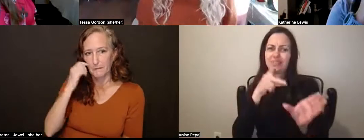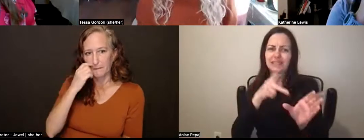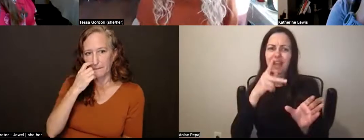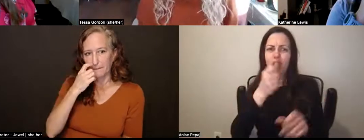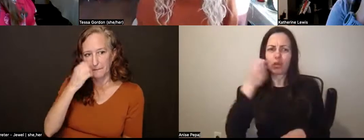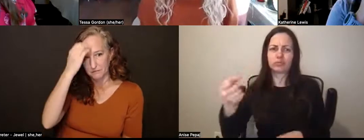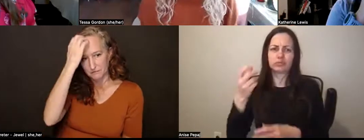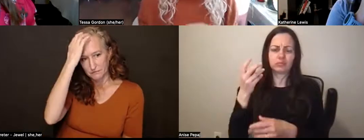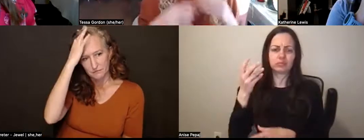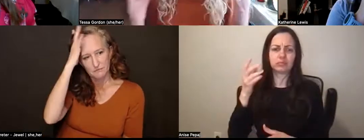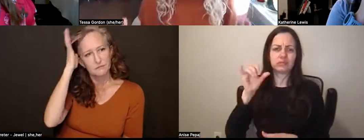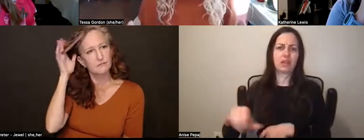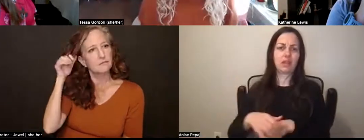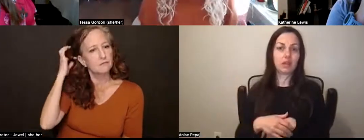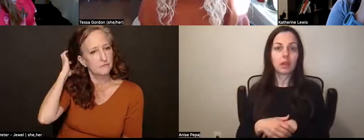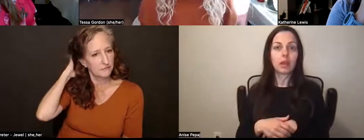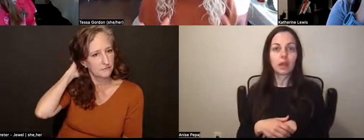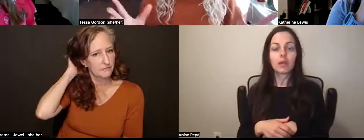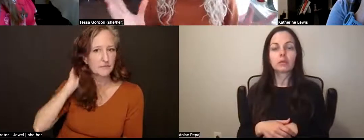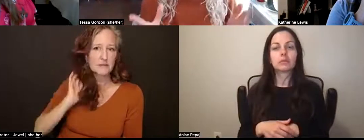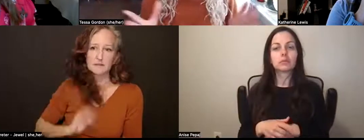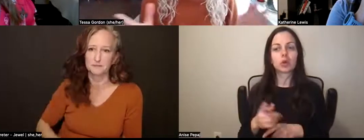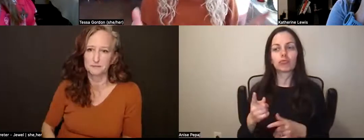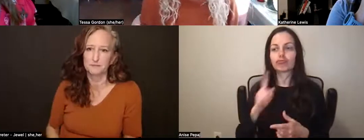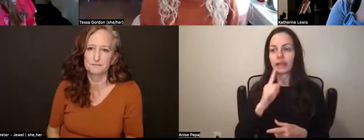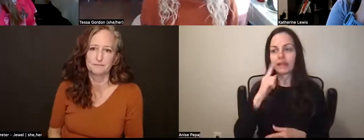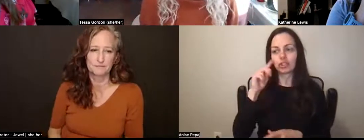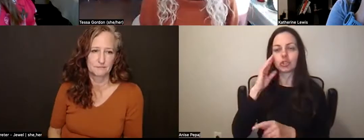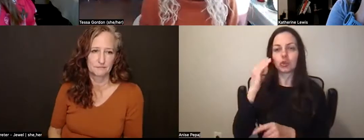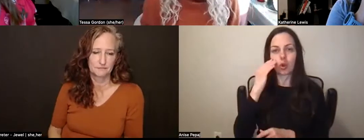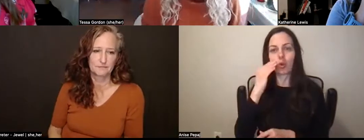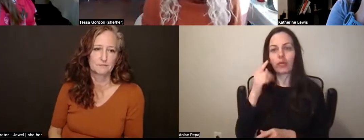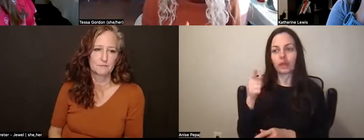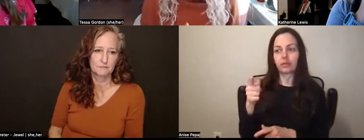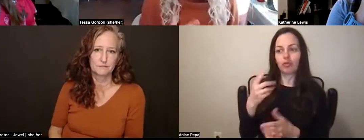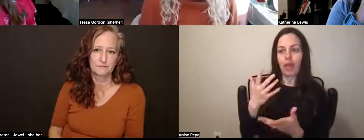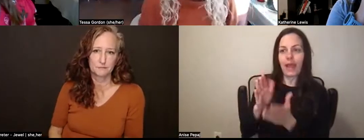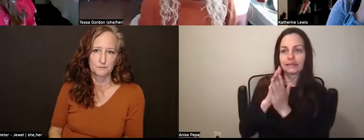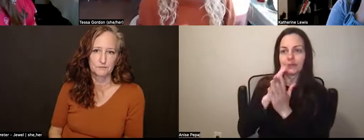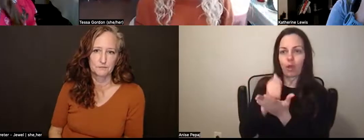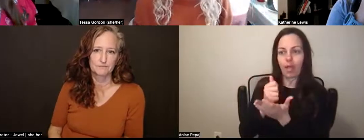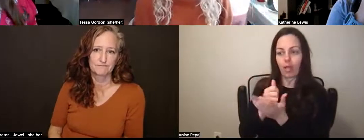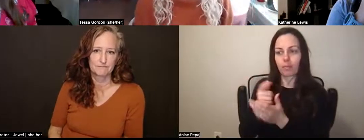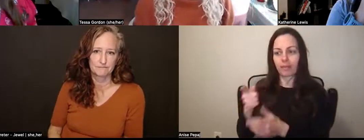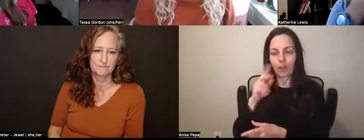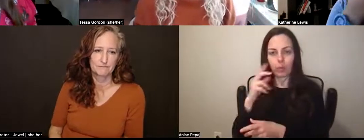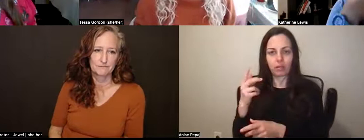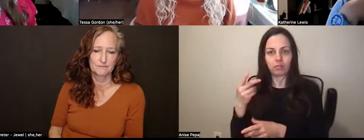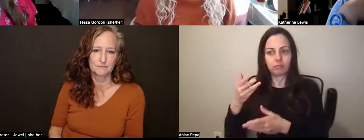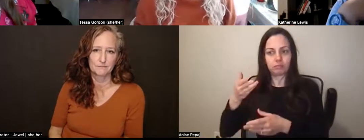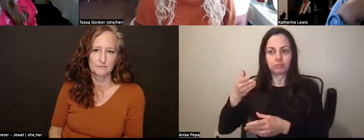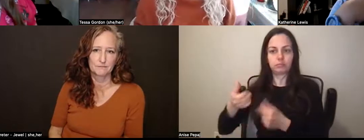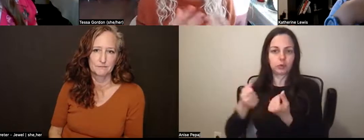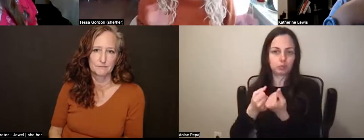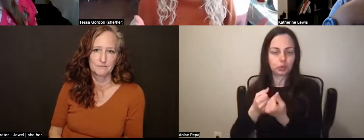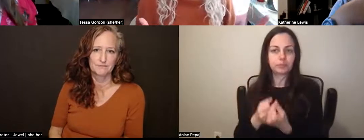whatever you're going to need and they know you're just howling at the moon, and that they are your container to hold that. And I loved that.